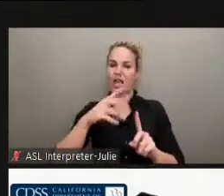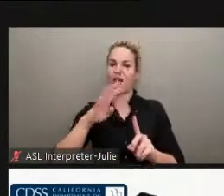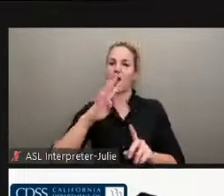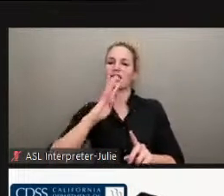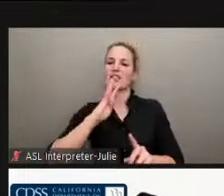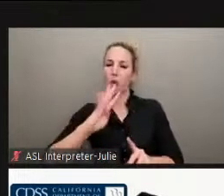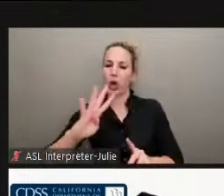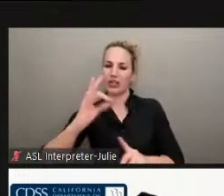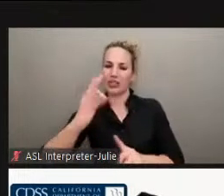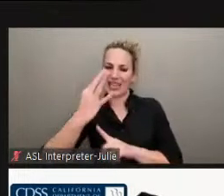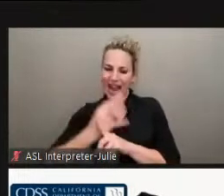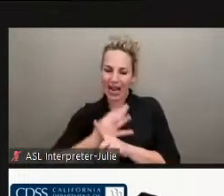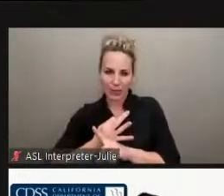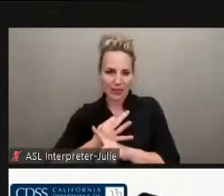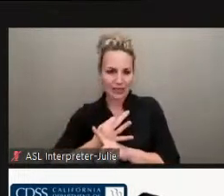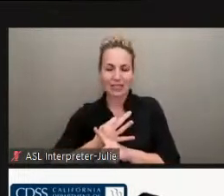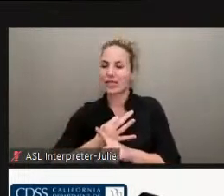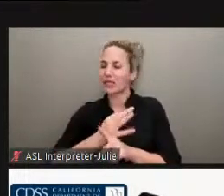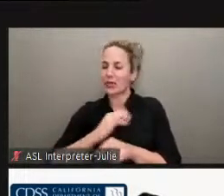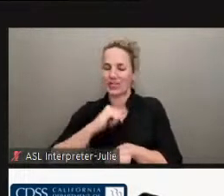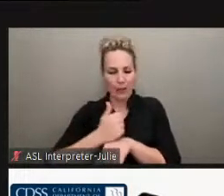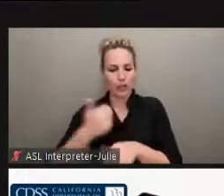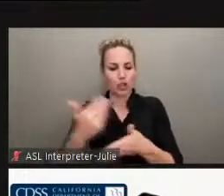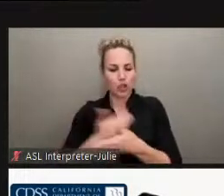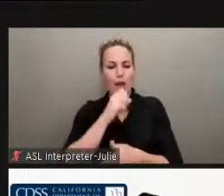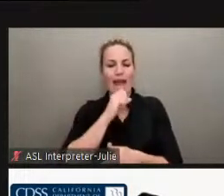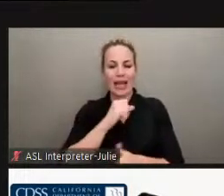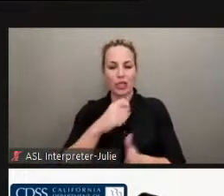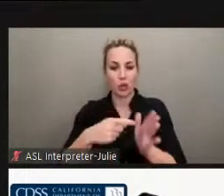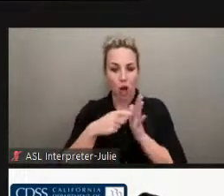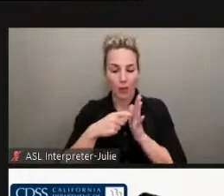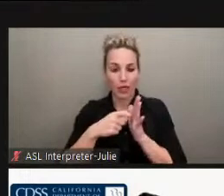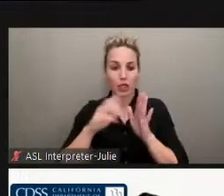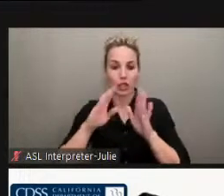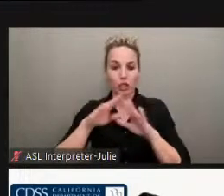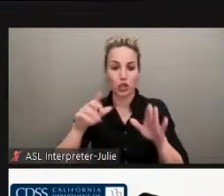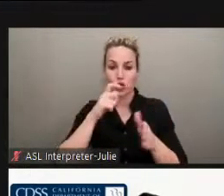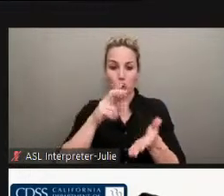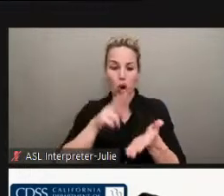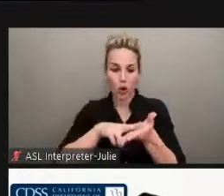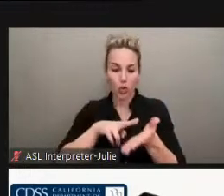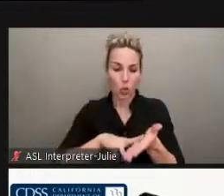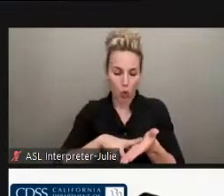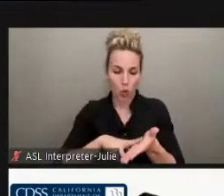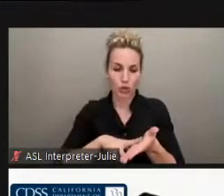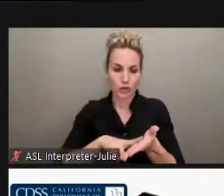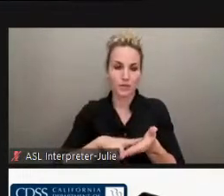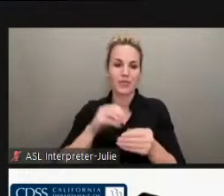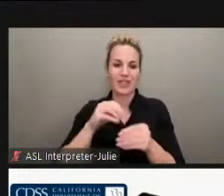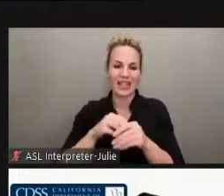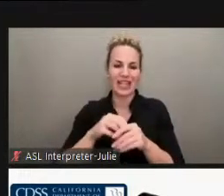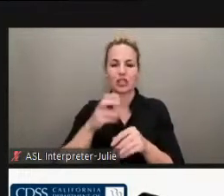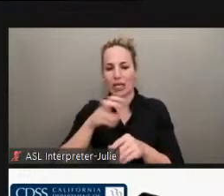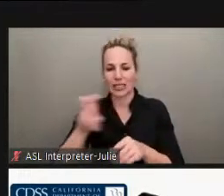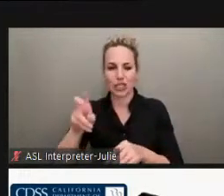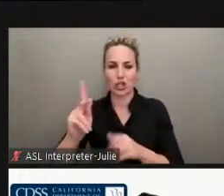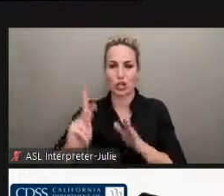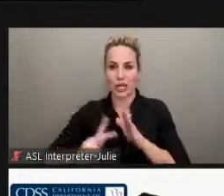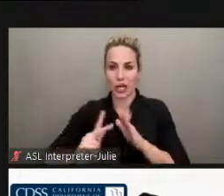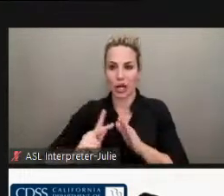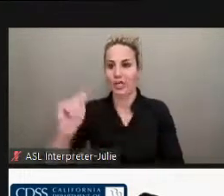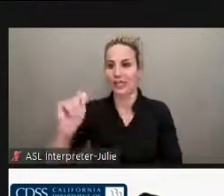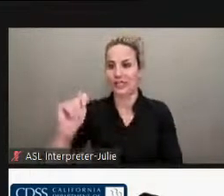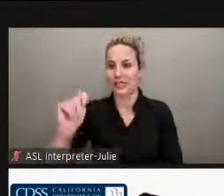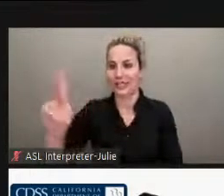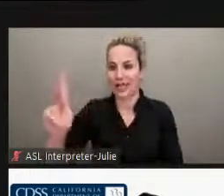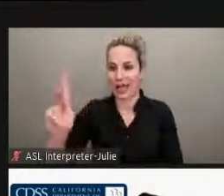months and established new age requirements to include children who are enrolled in transitional kindergarten, TK,